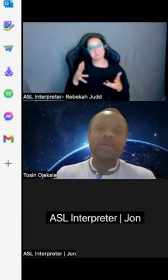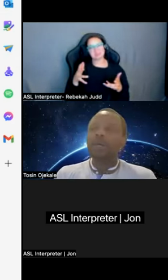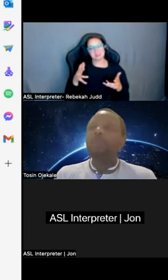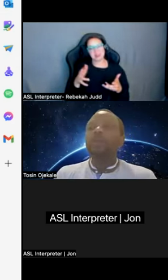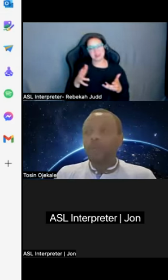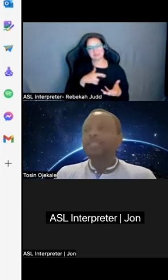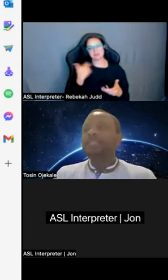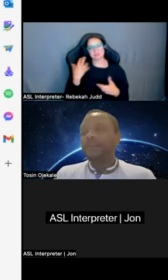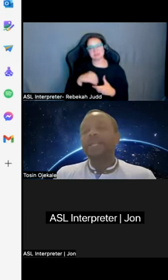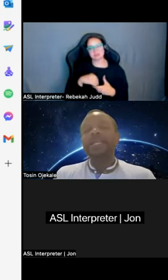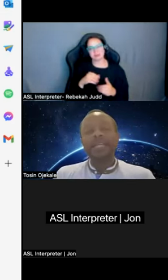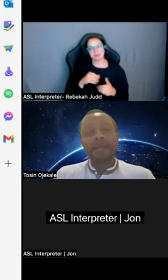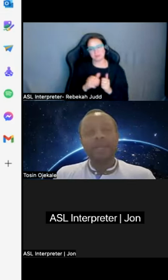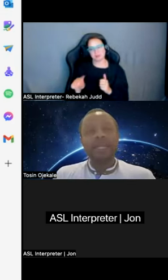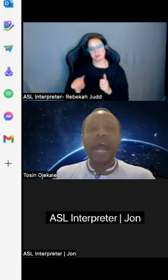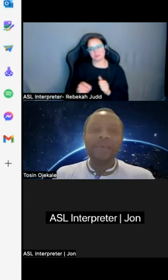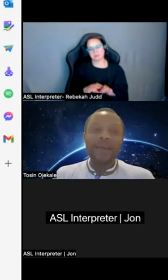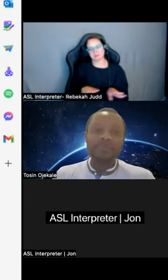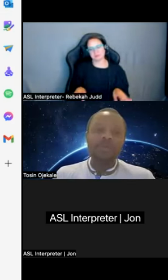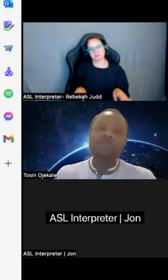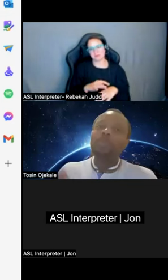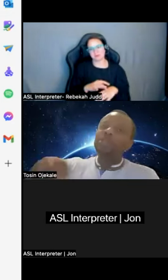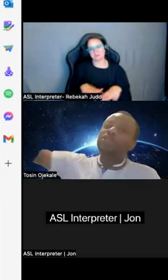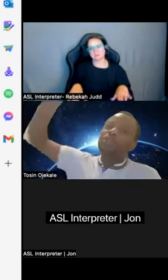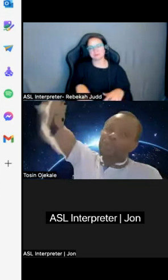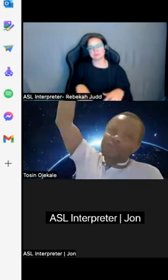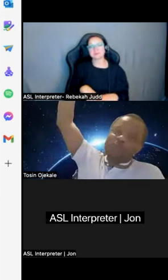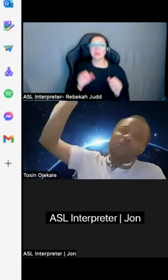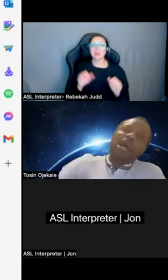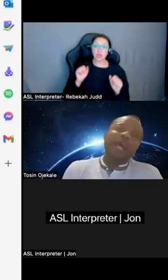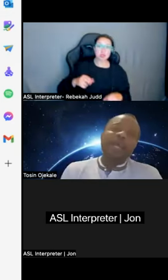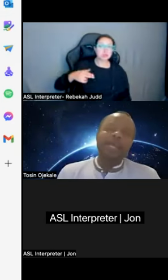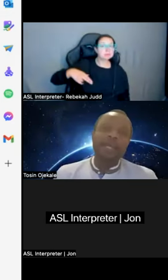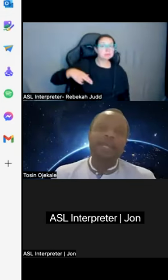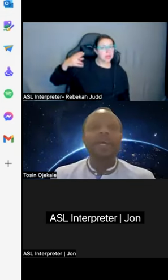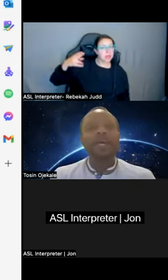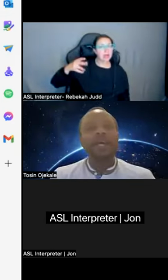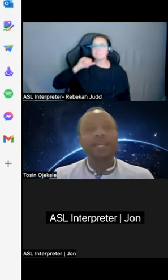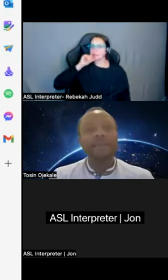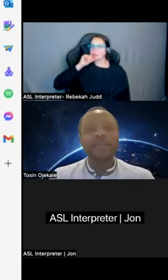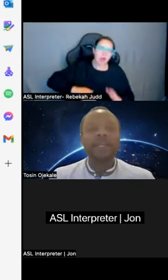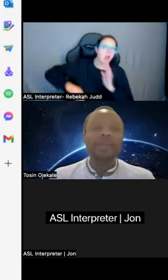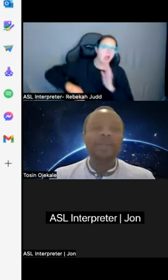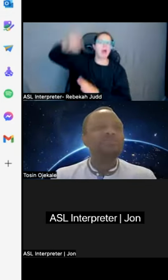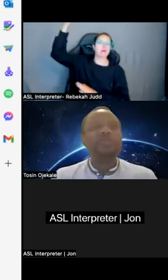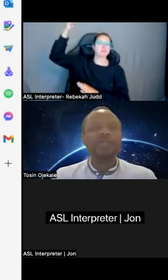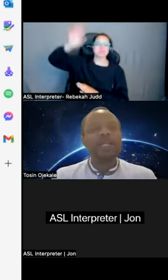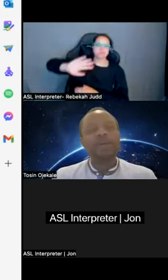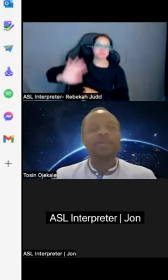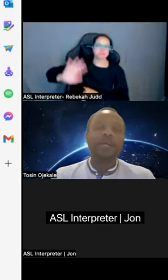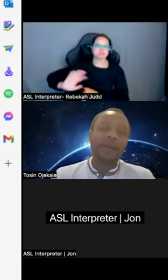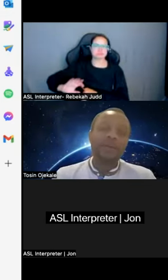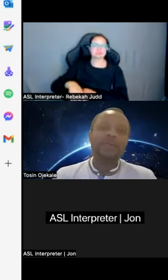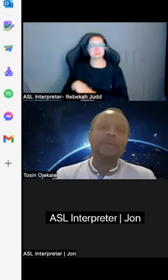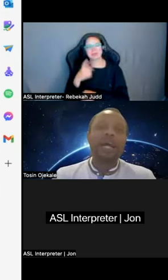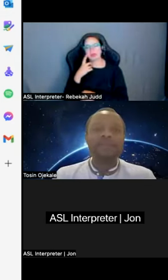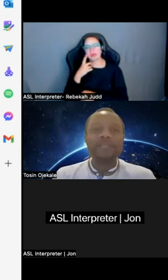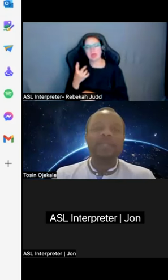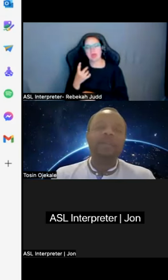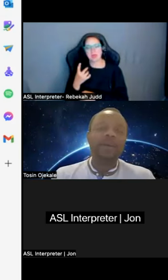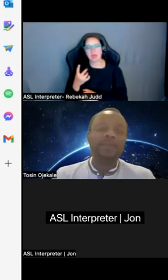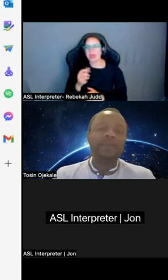So, but definitely it can be in a high-rise building, but not too high. And definitely mostly not on the ground floor.